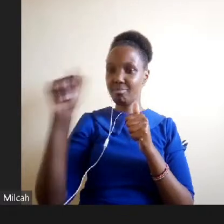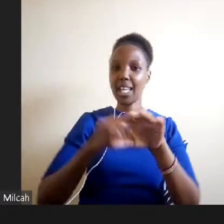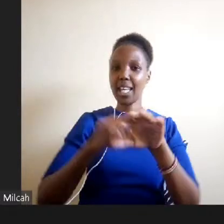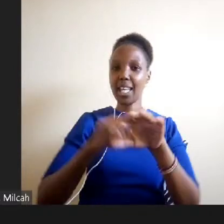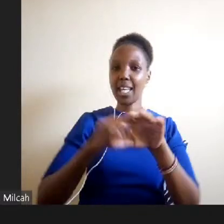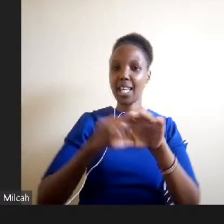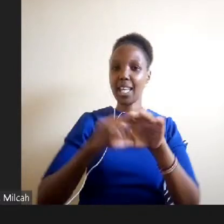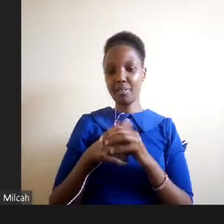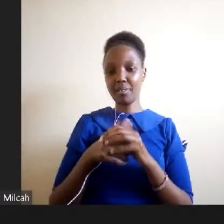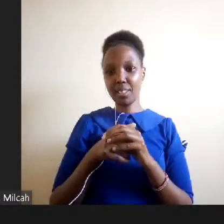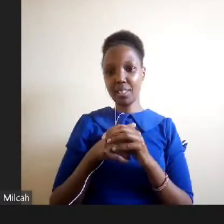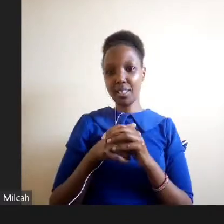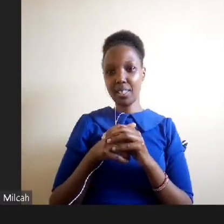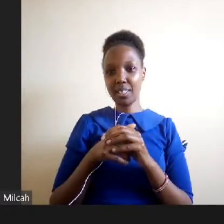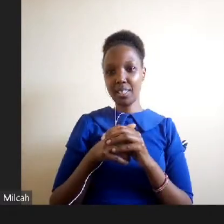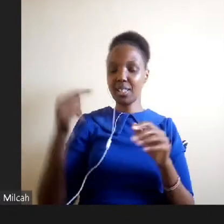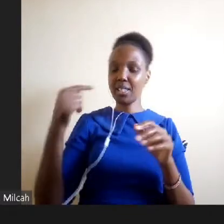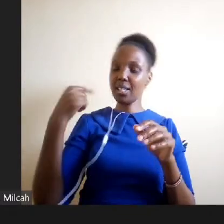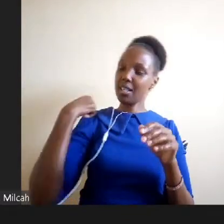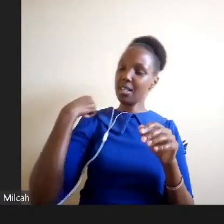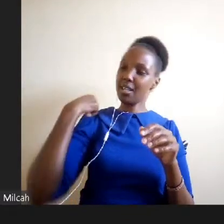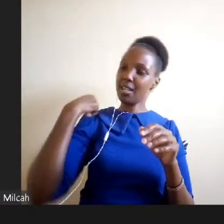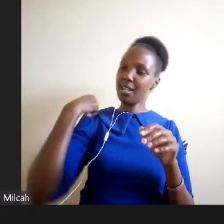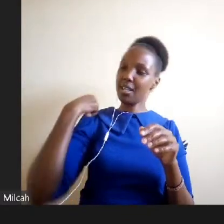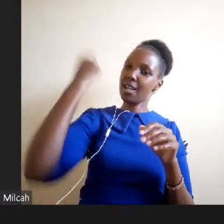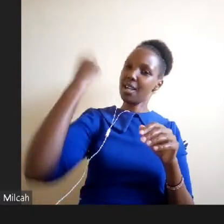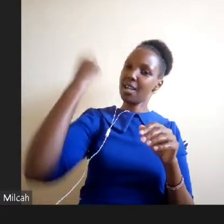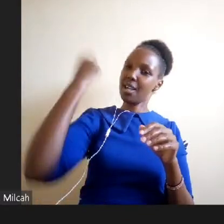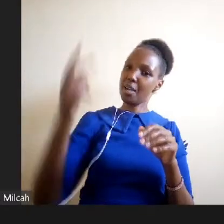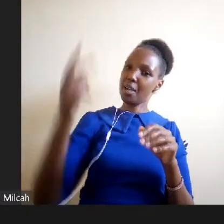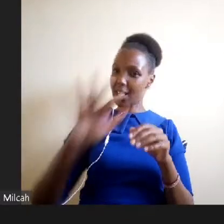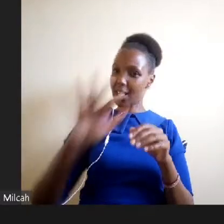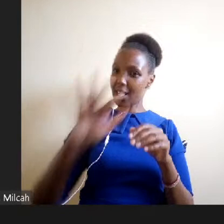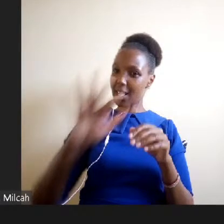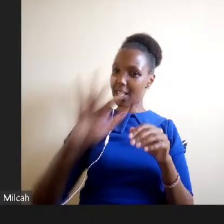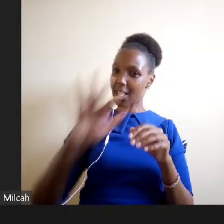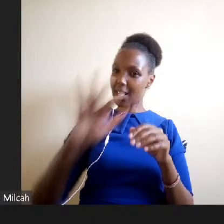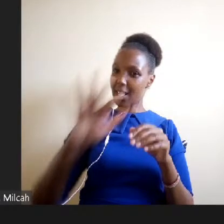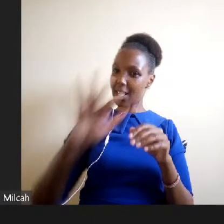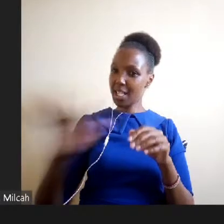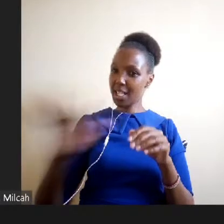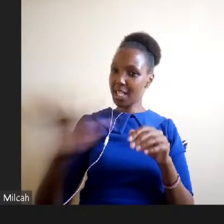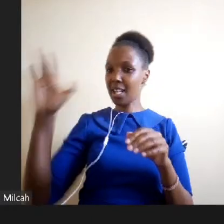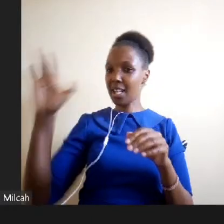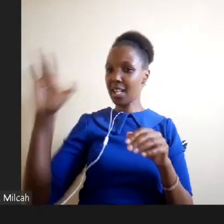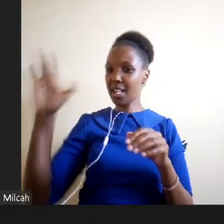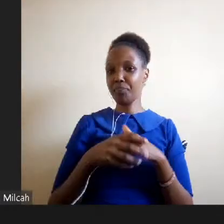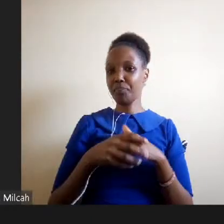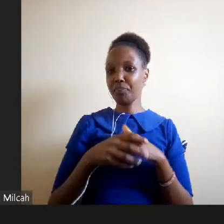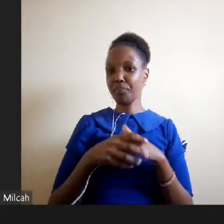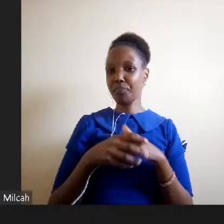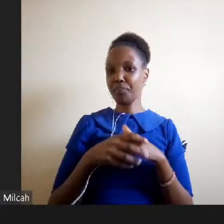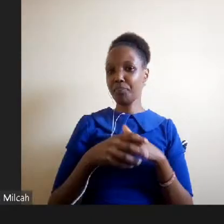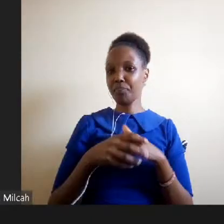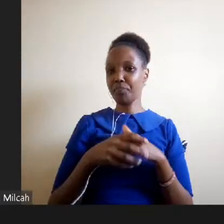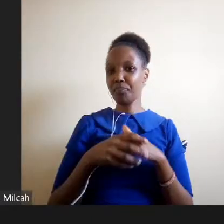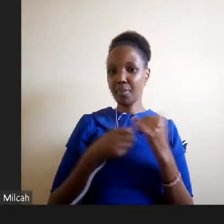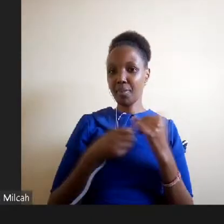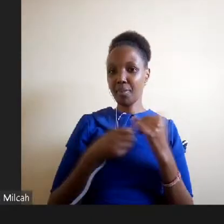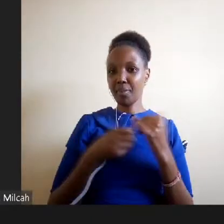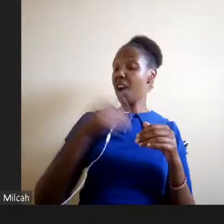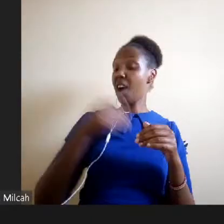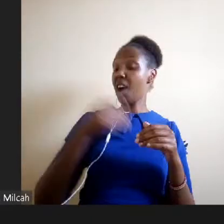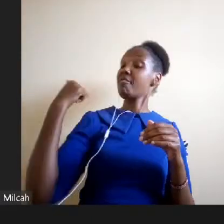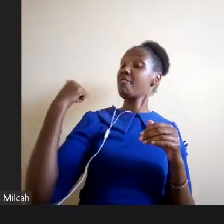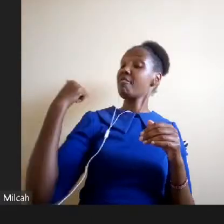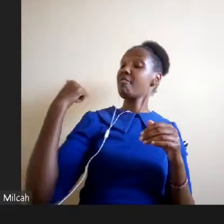have numbers and it has letters. They call it alphanumeric. When you have numbers and you have letters, and then try and